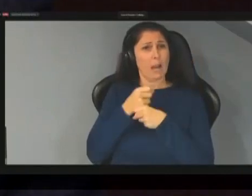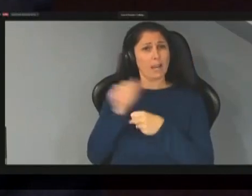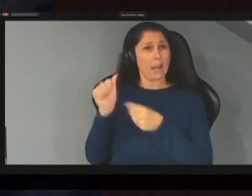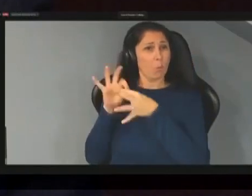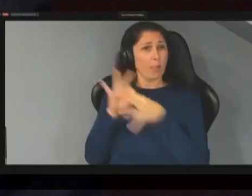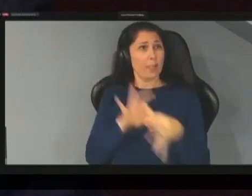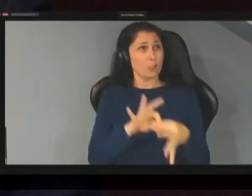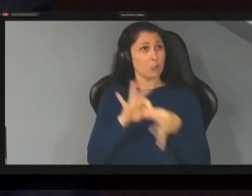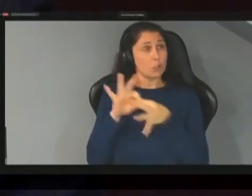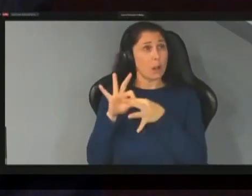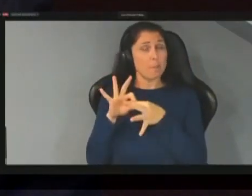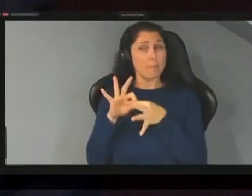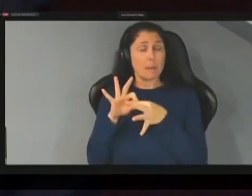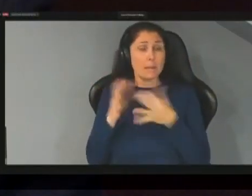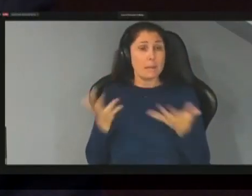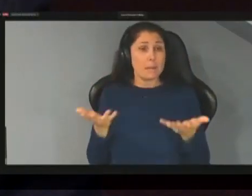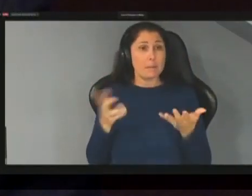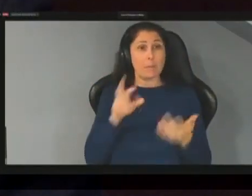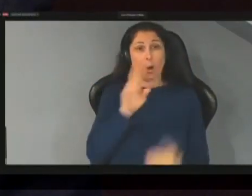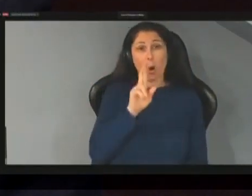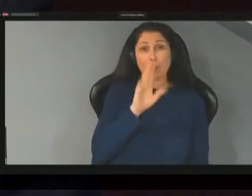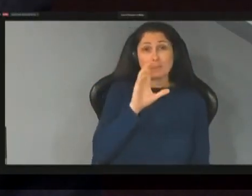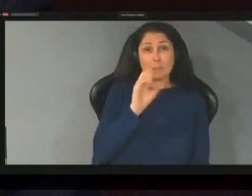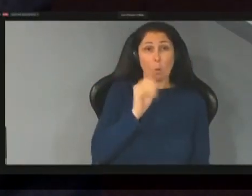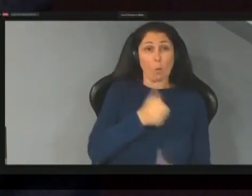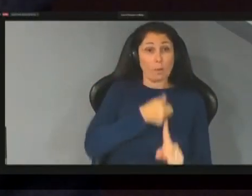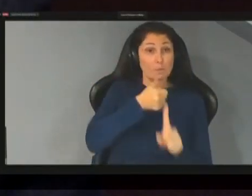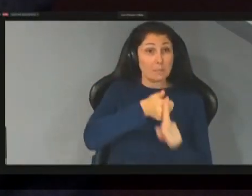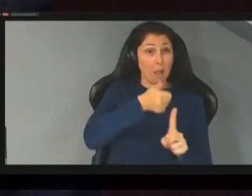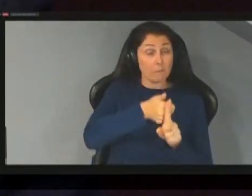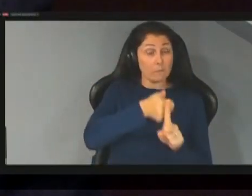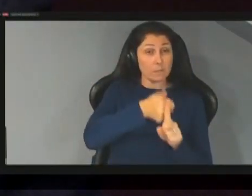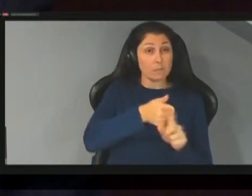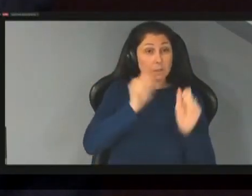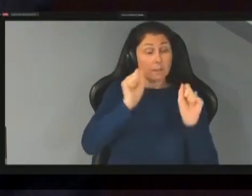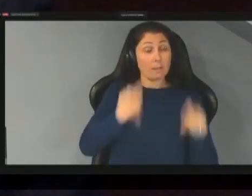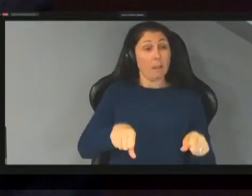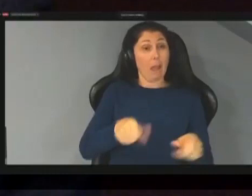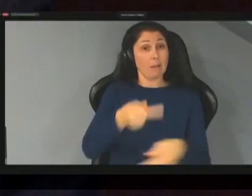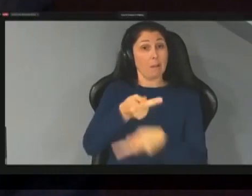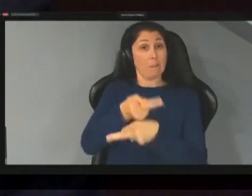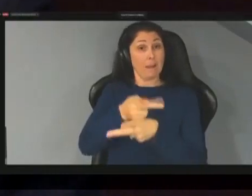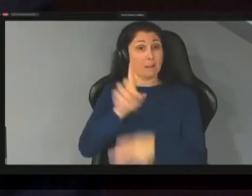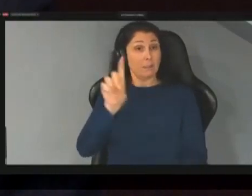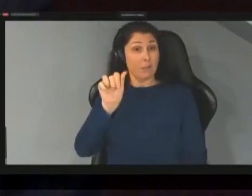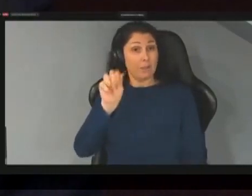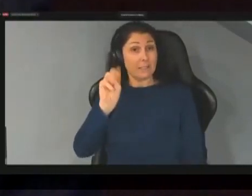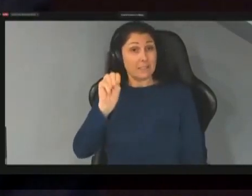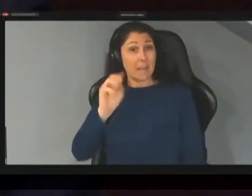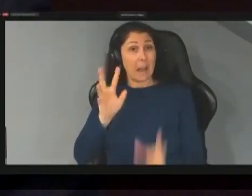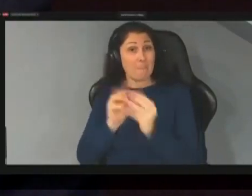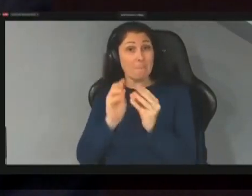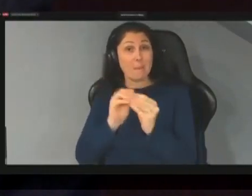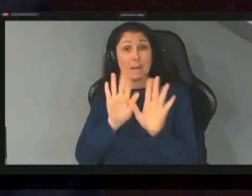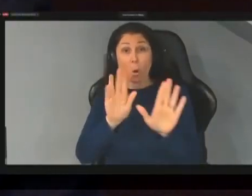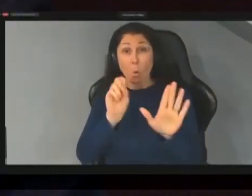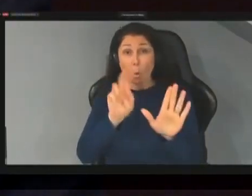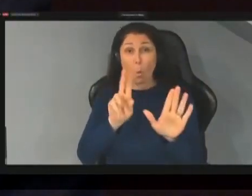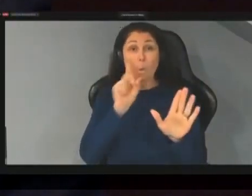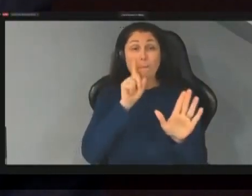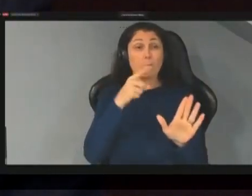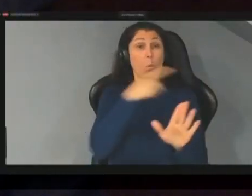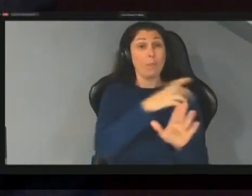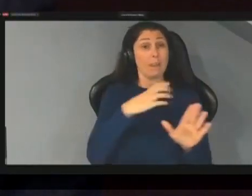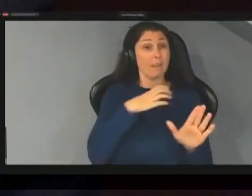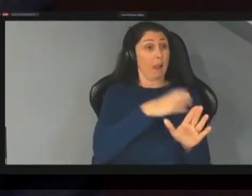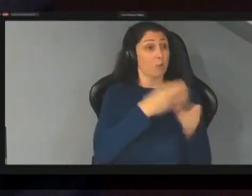whereby the RCO themselves can manage the DAM meetings, and or for those council offices that have the